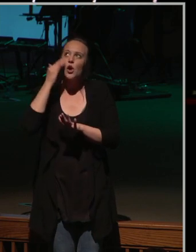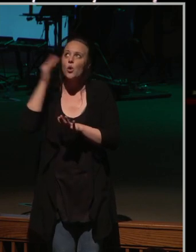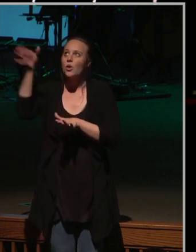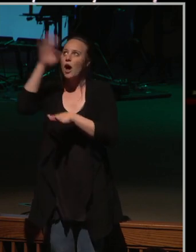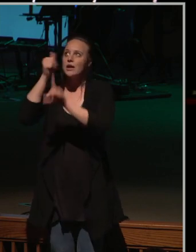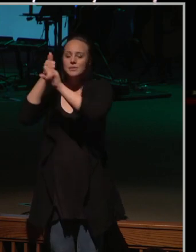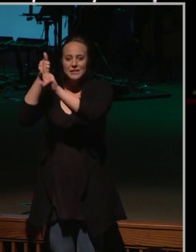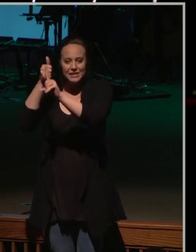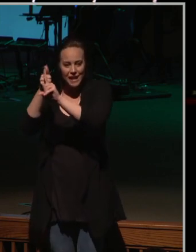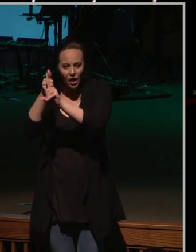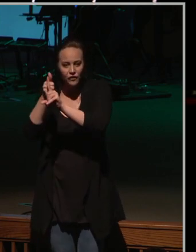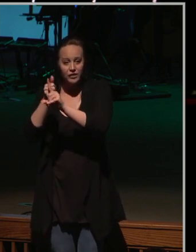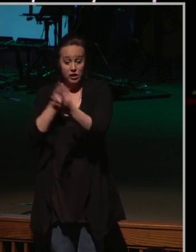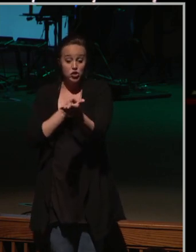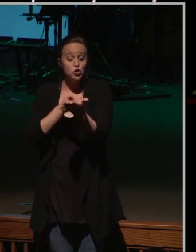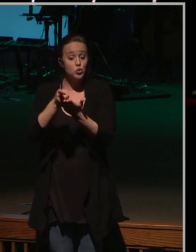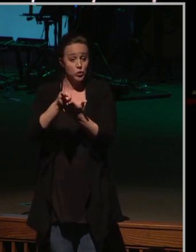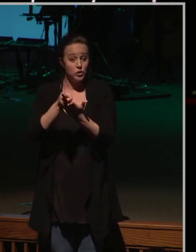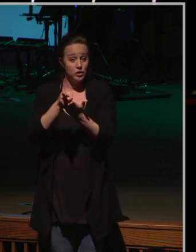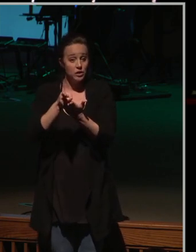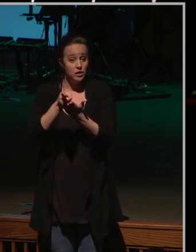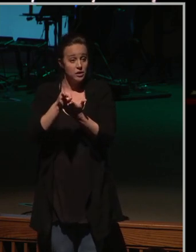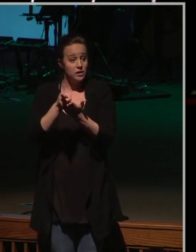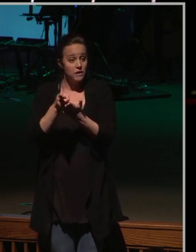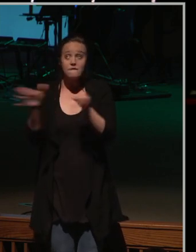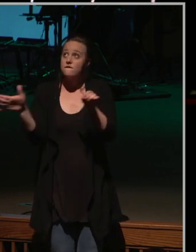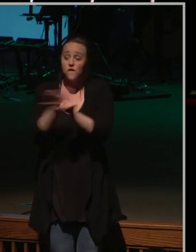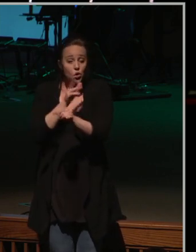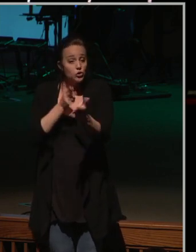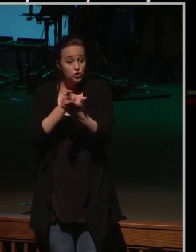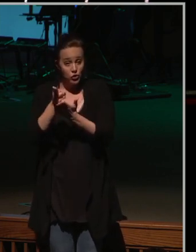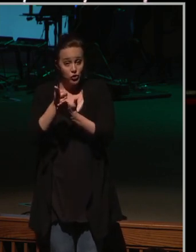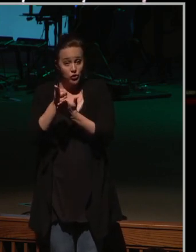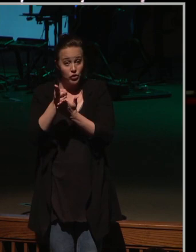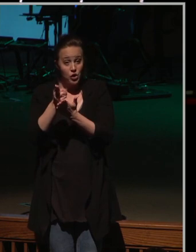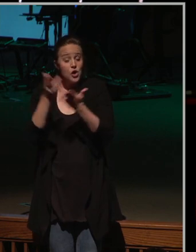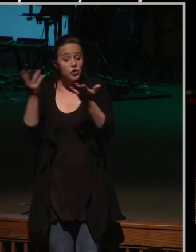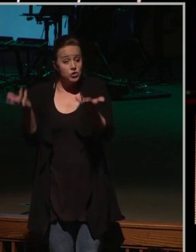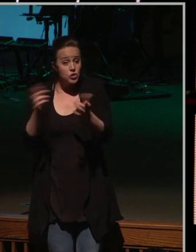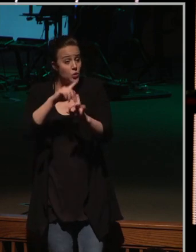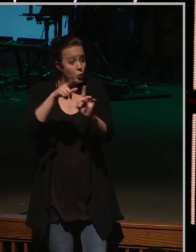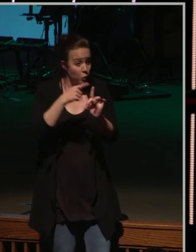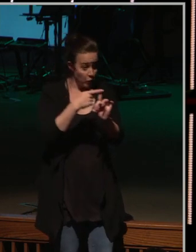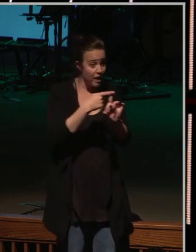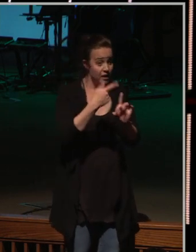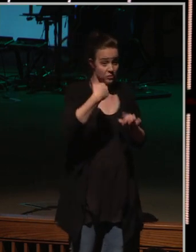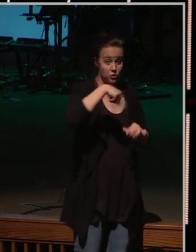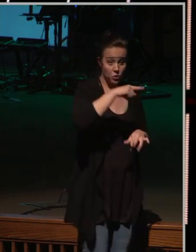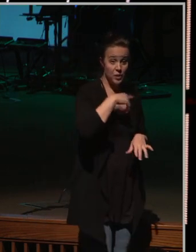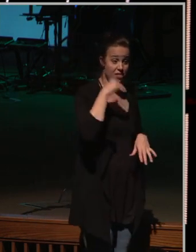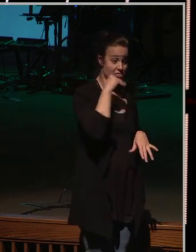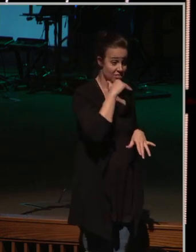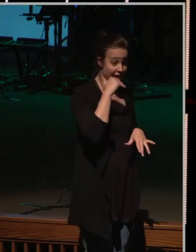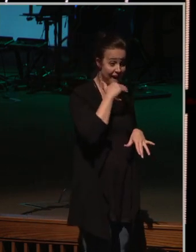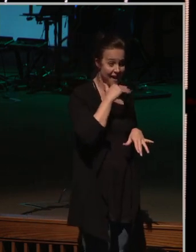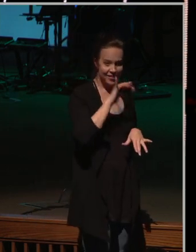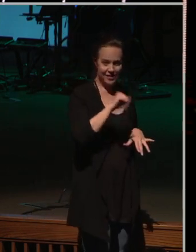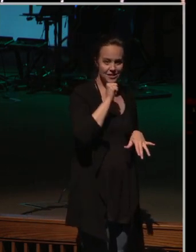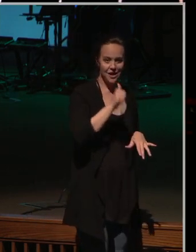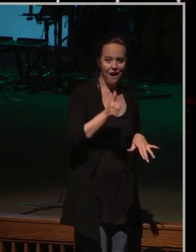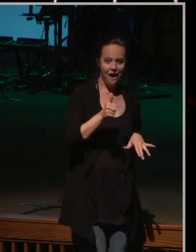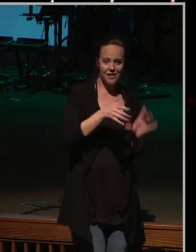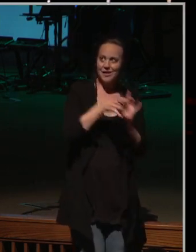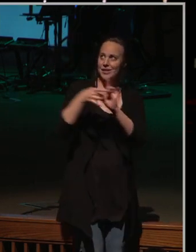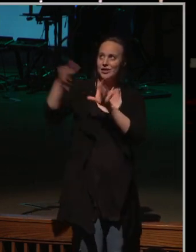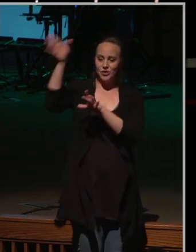truth. And so when we lie, we are clearly aligning ourselves and modeling ourselves after Satan and not after